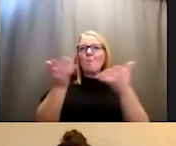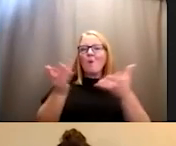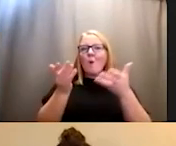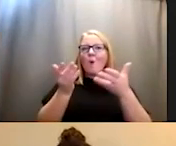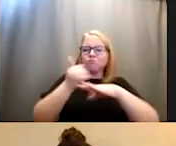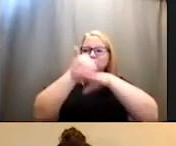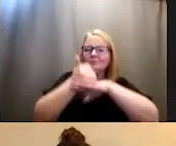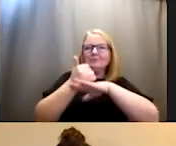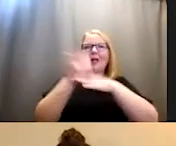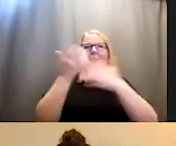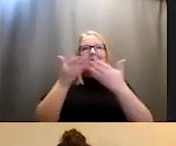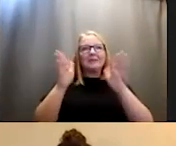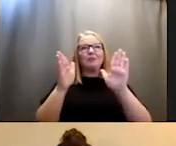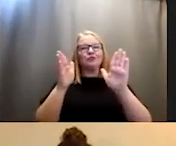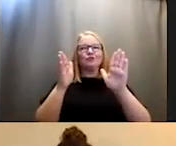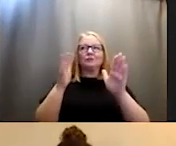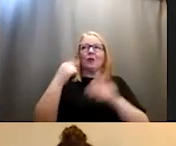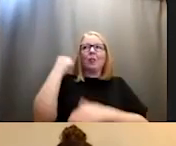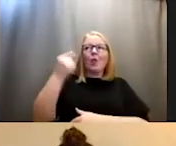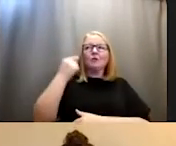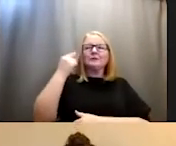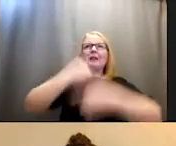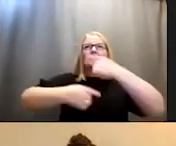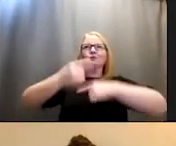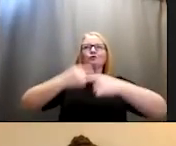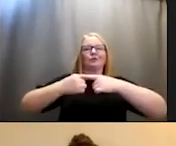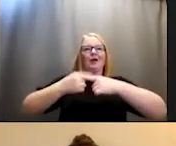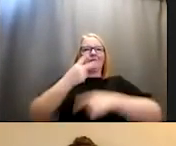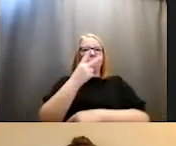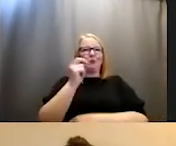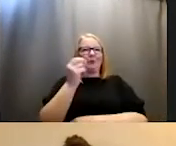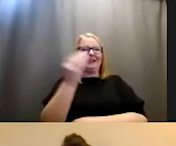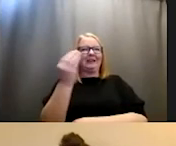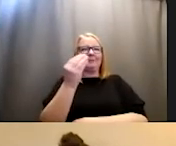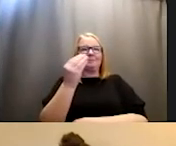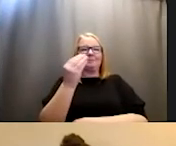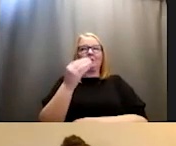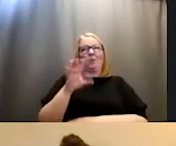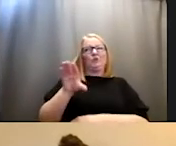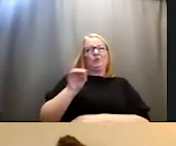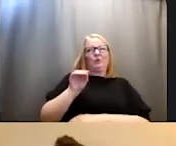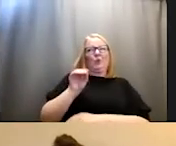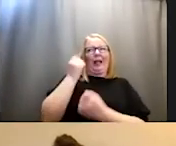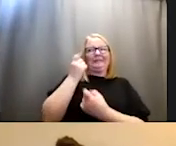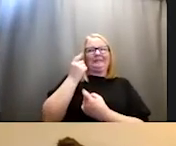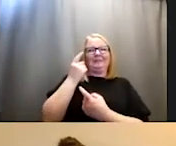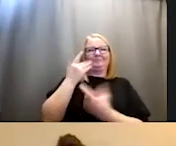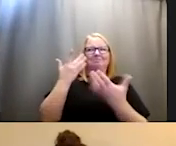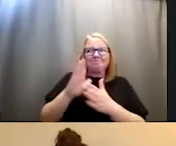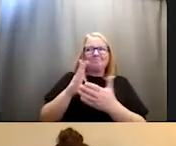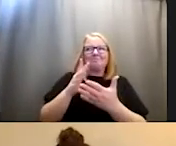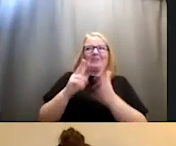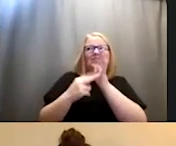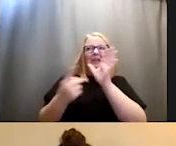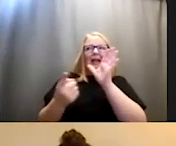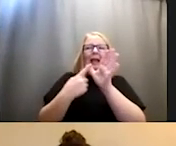the exhibition in London in last year in 2019 that we stole the idea, and we had a V&A Mary Quant